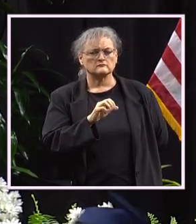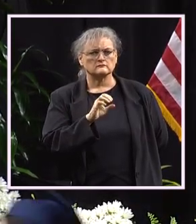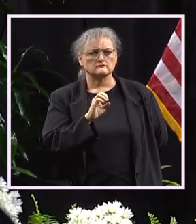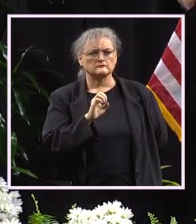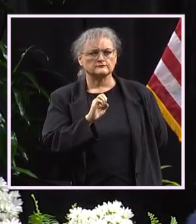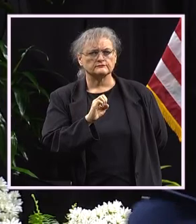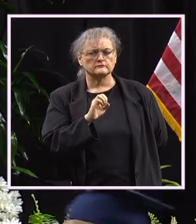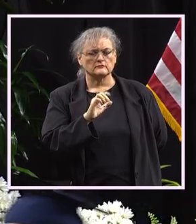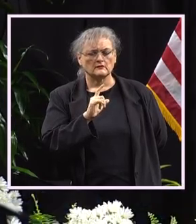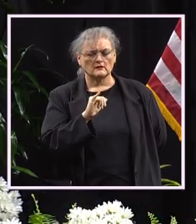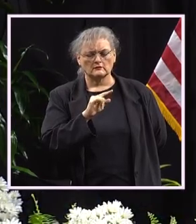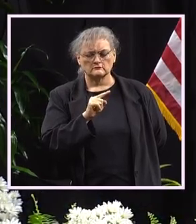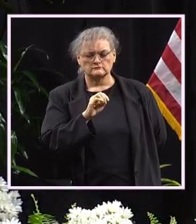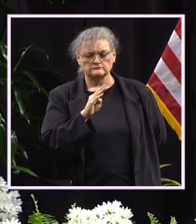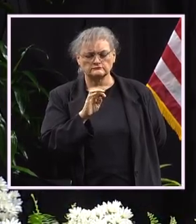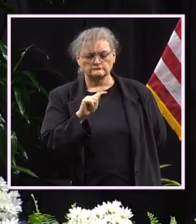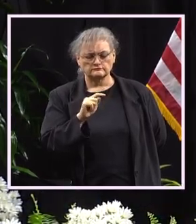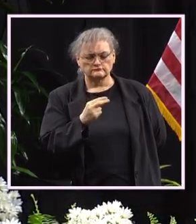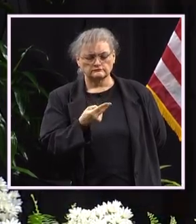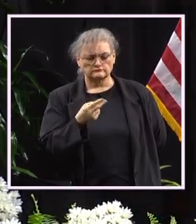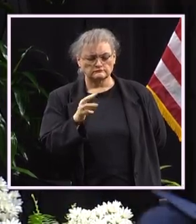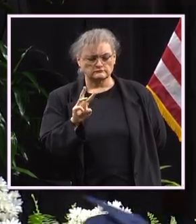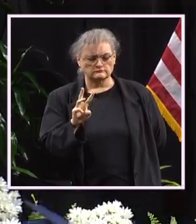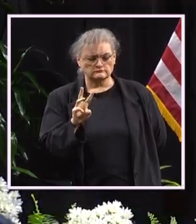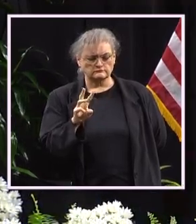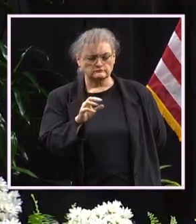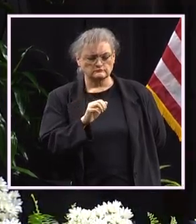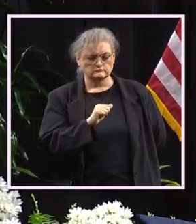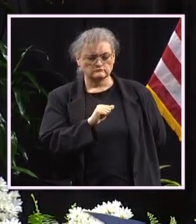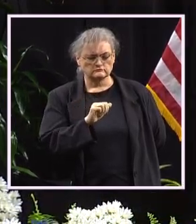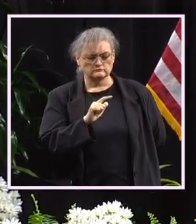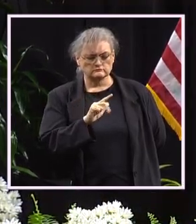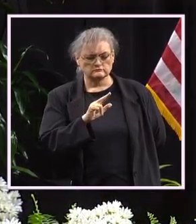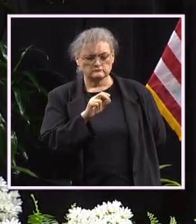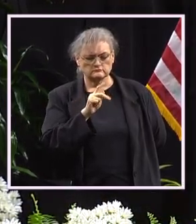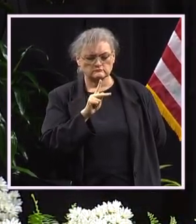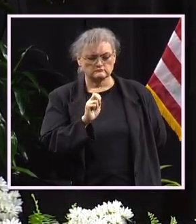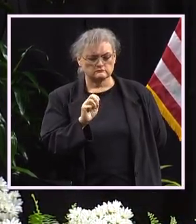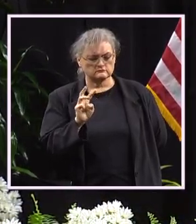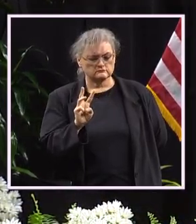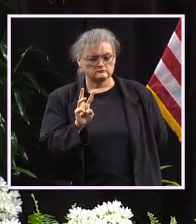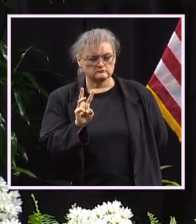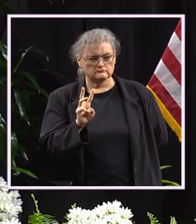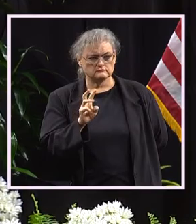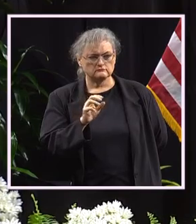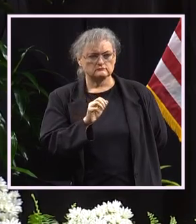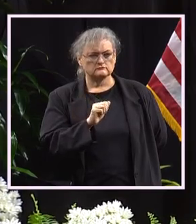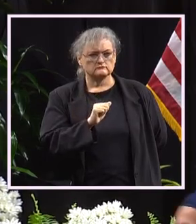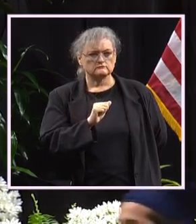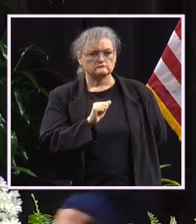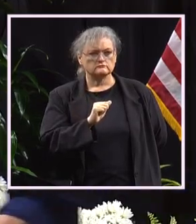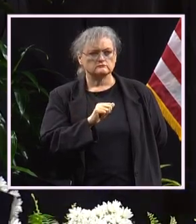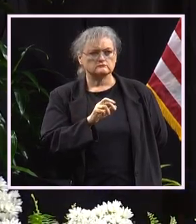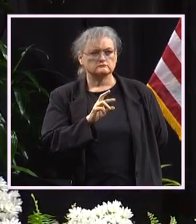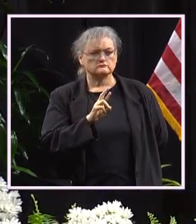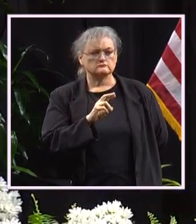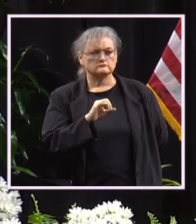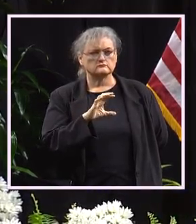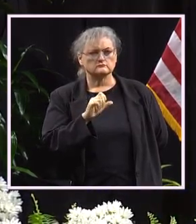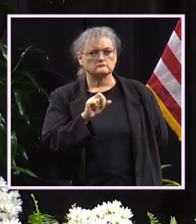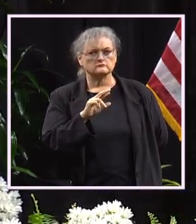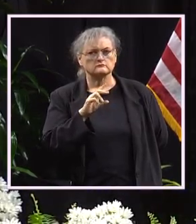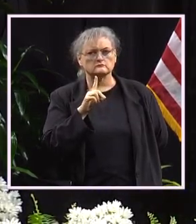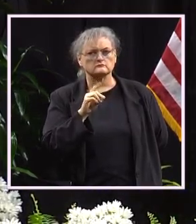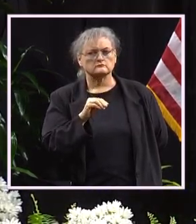Elizabeth N. White, Summa Cum Laude, Luke W. Watson, Magna Cum Laude, Ricardo Ramos